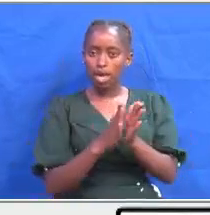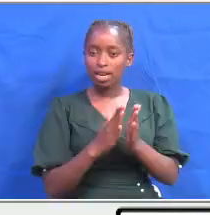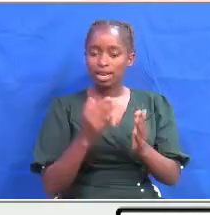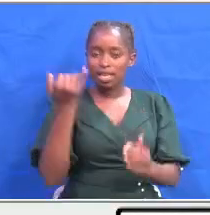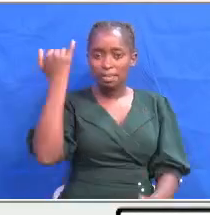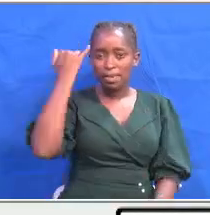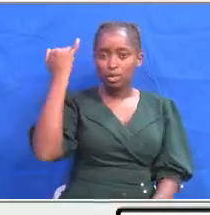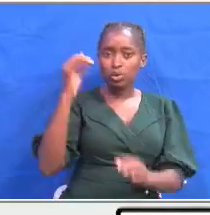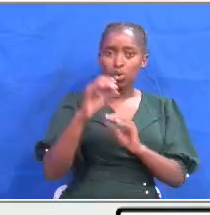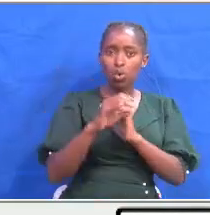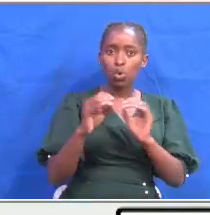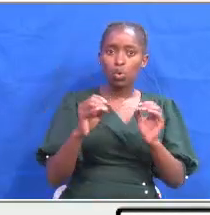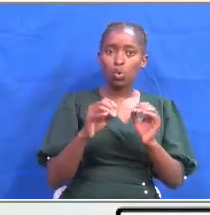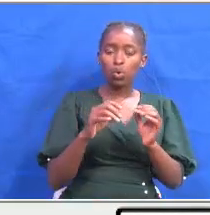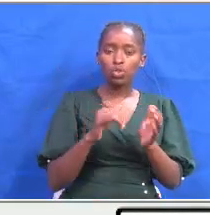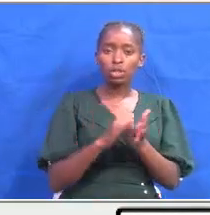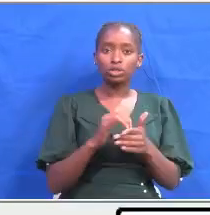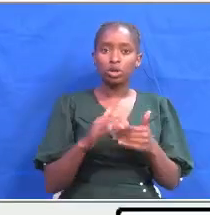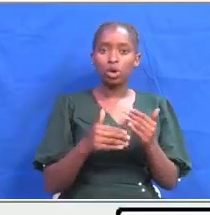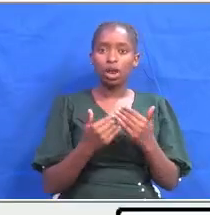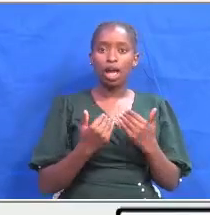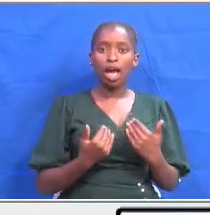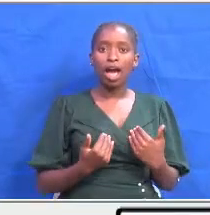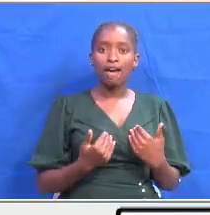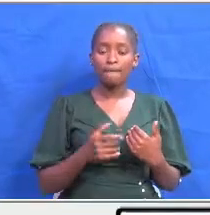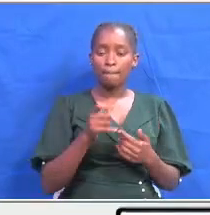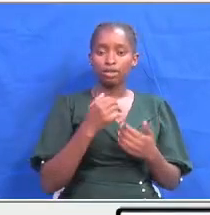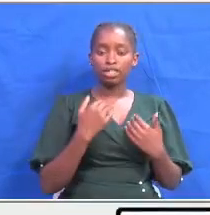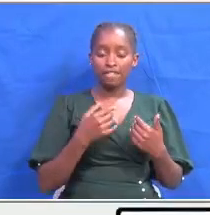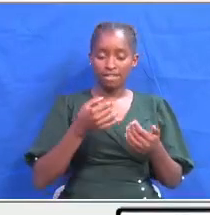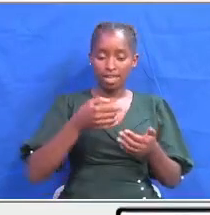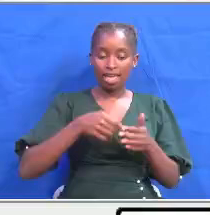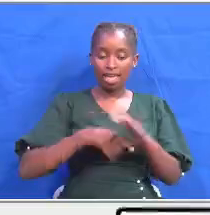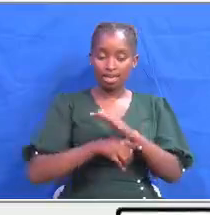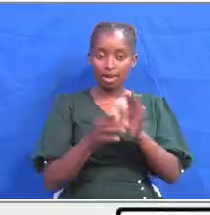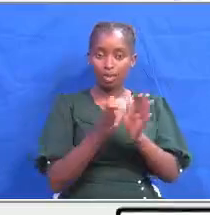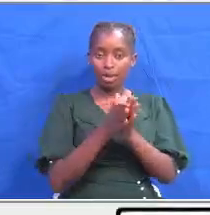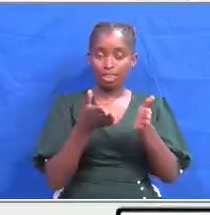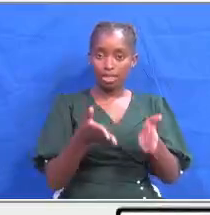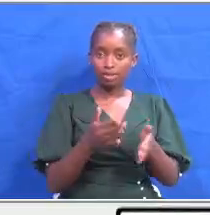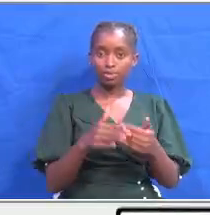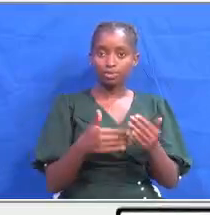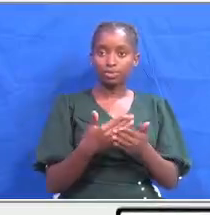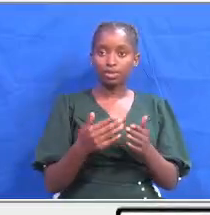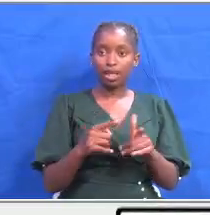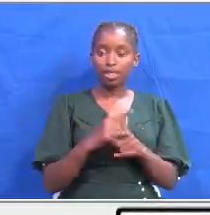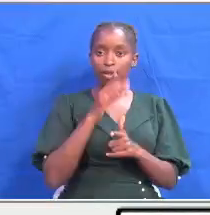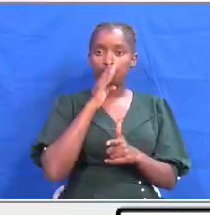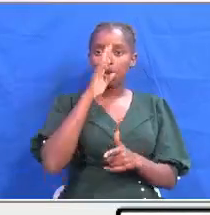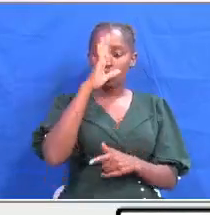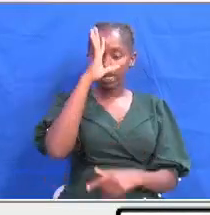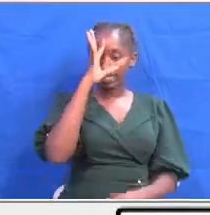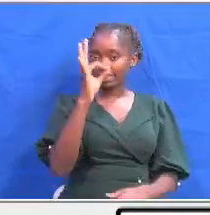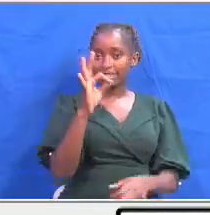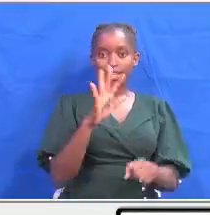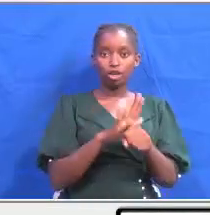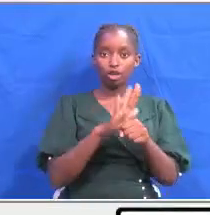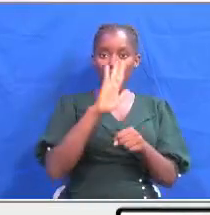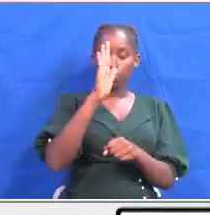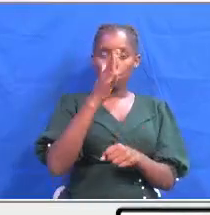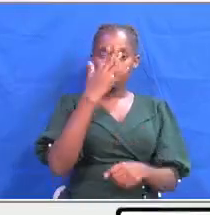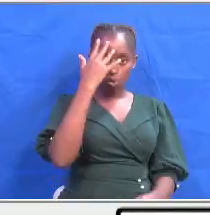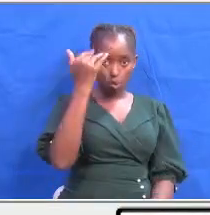imagine this is the matter that is coming into this trial. And it's going to be very serious